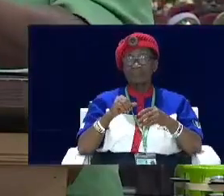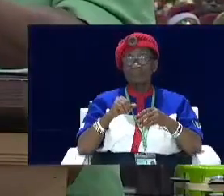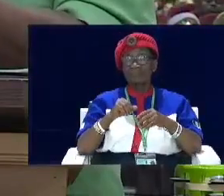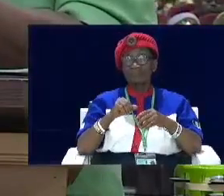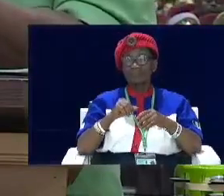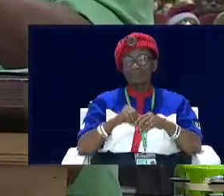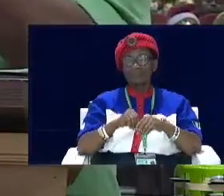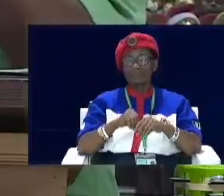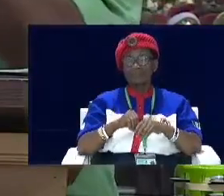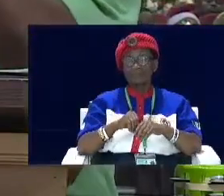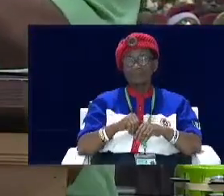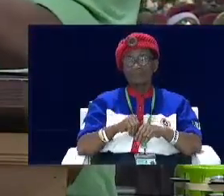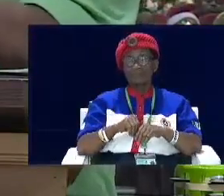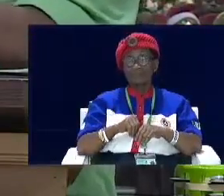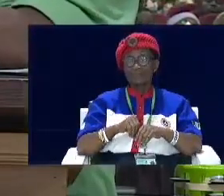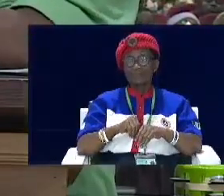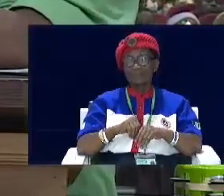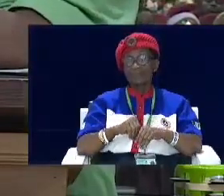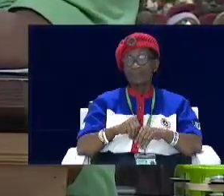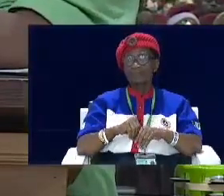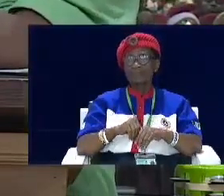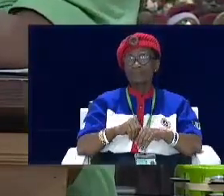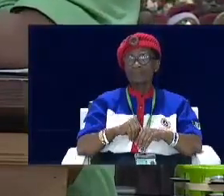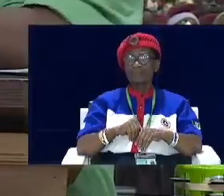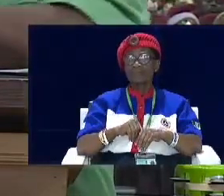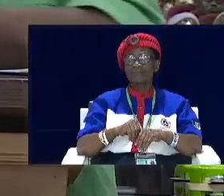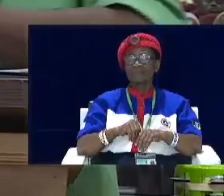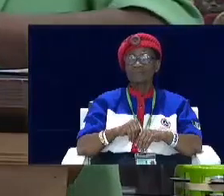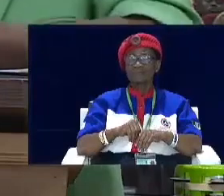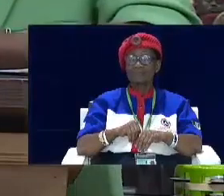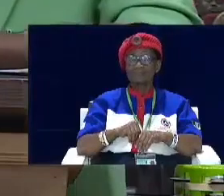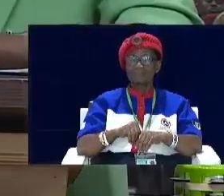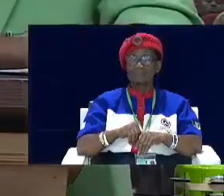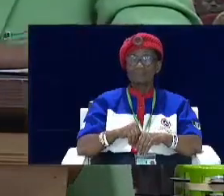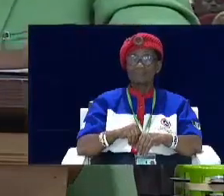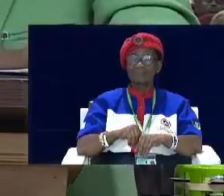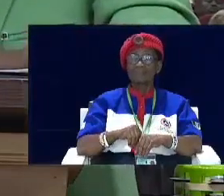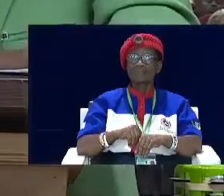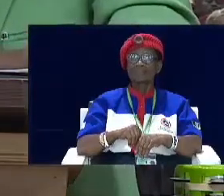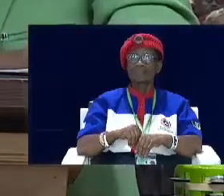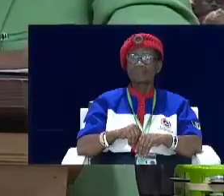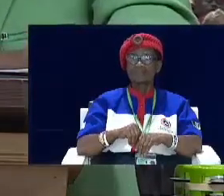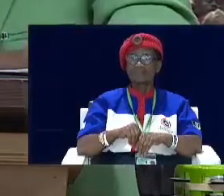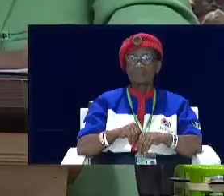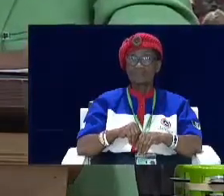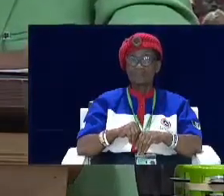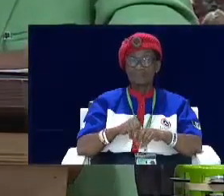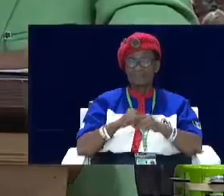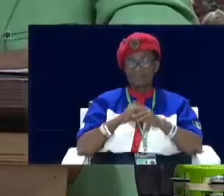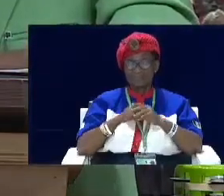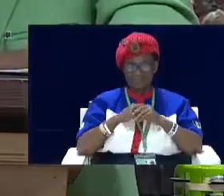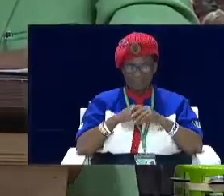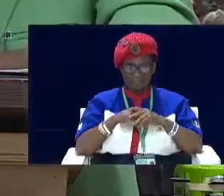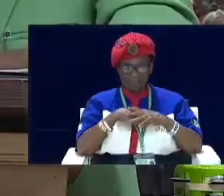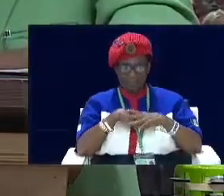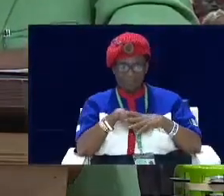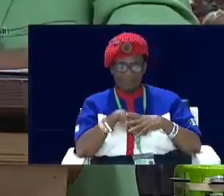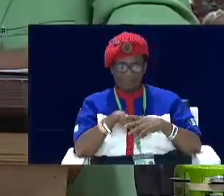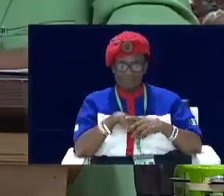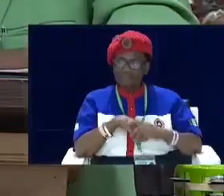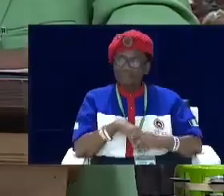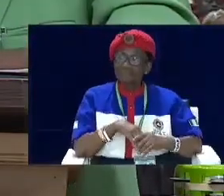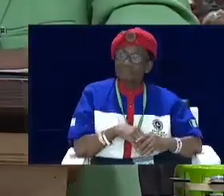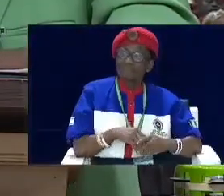Faithful to the end. Ije olooto titi de opin. That's